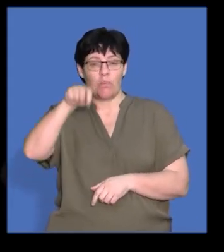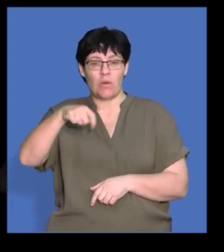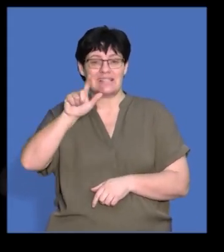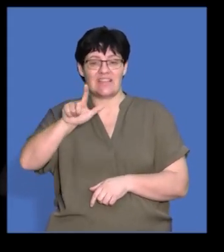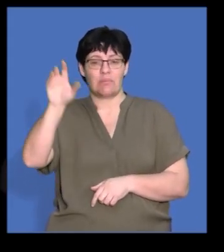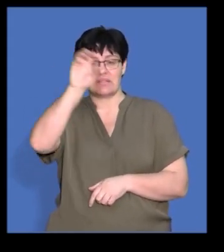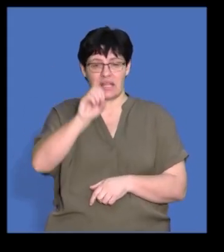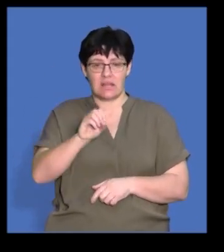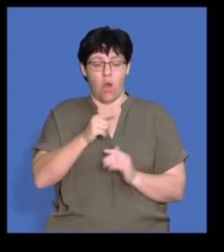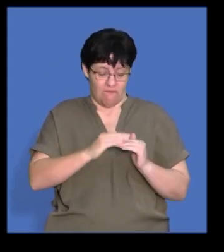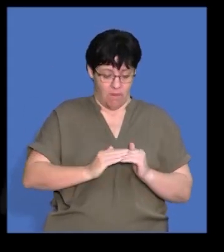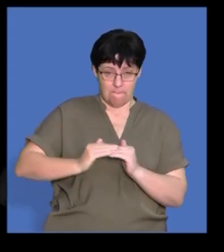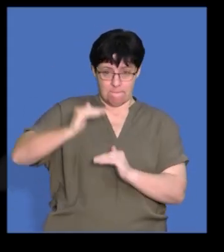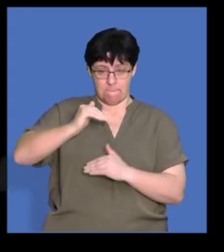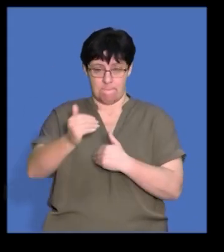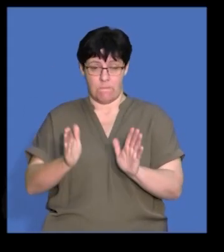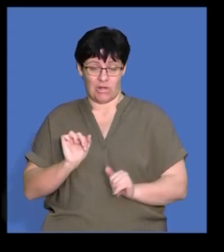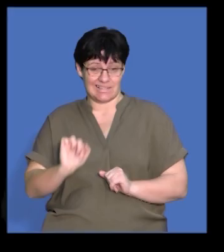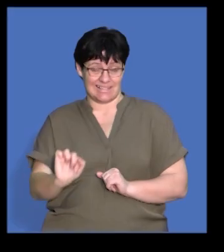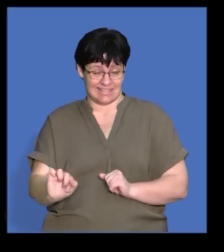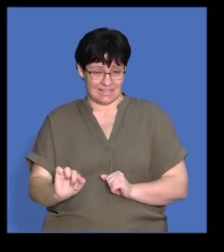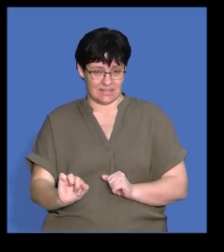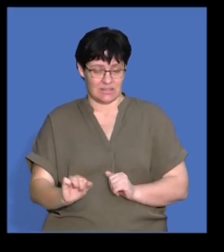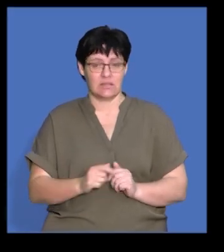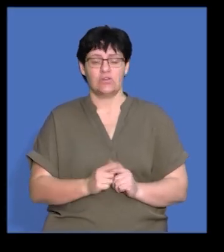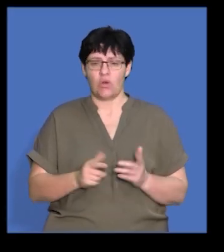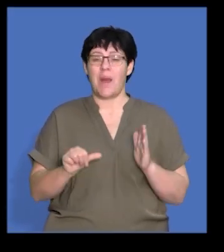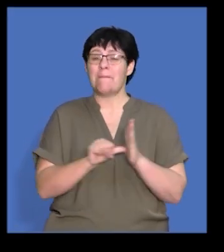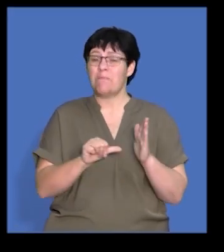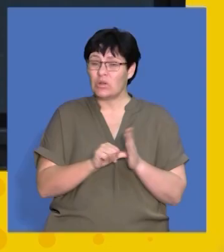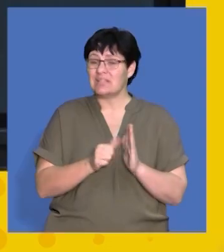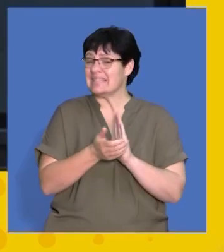62.7% of the height of the box. Now what's important,